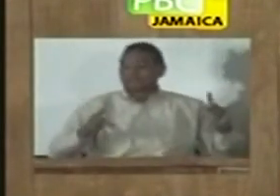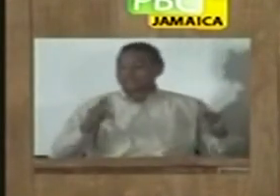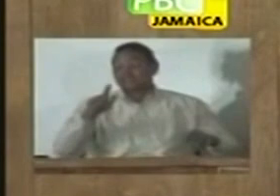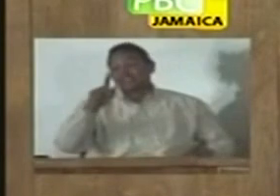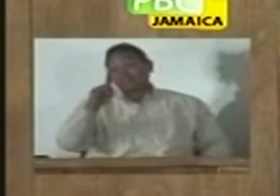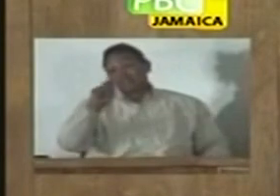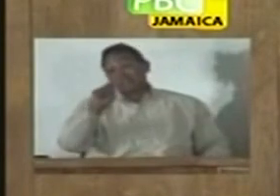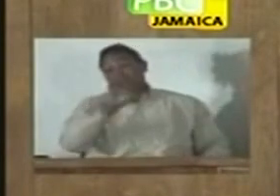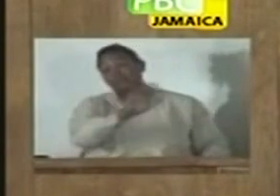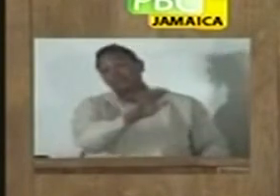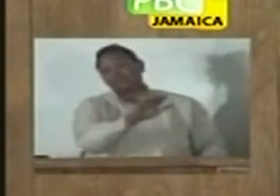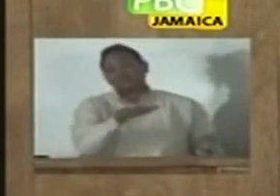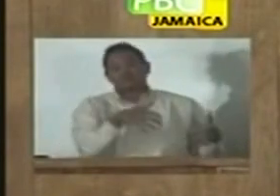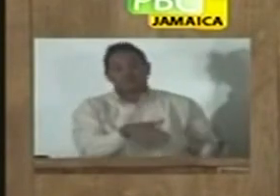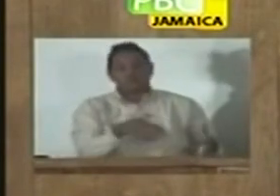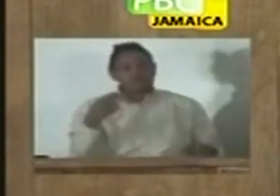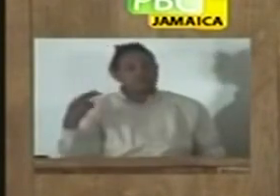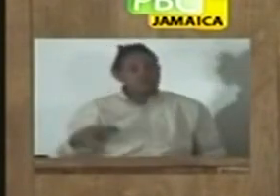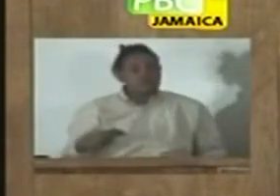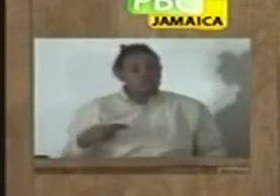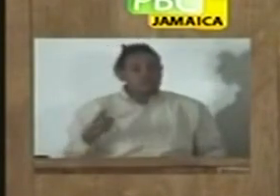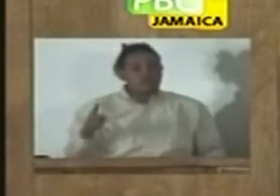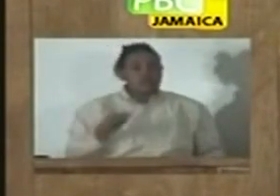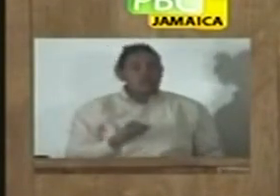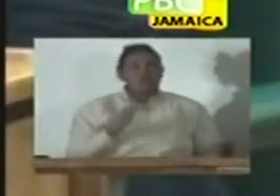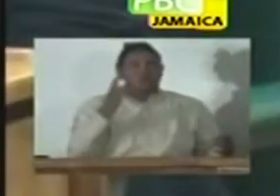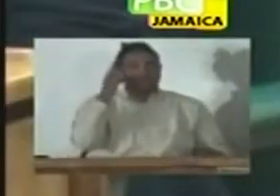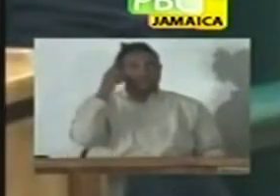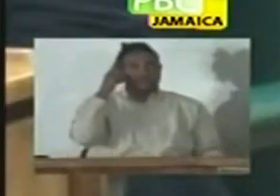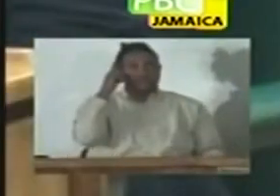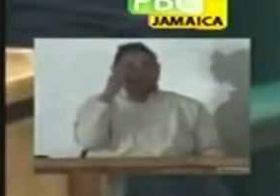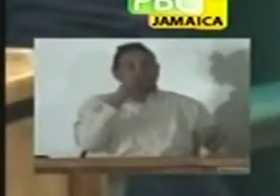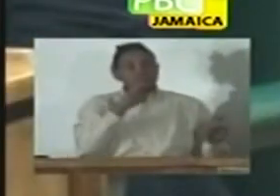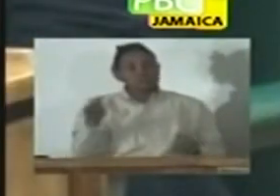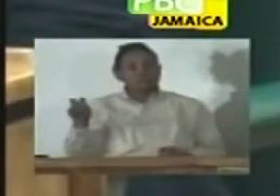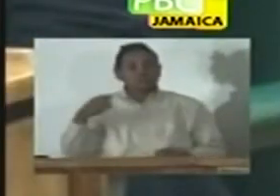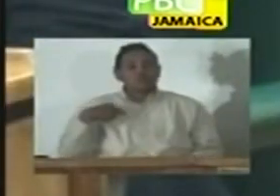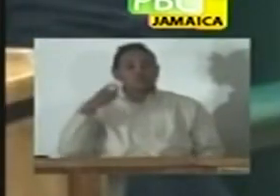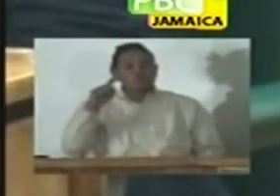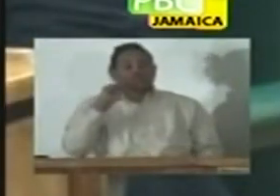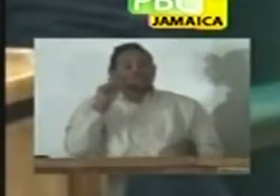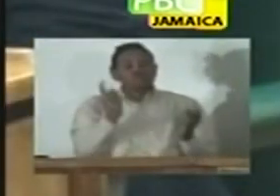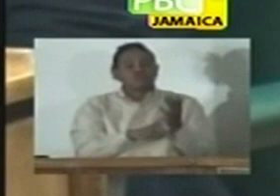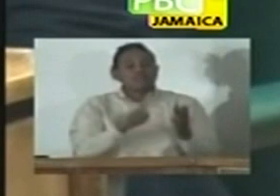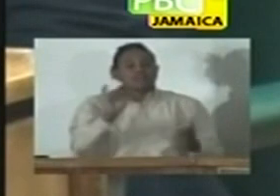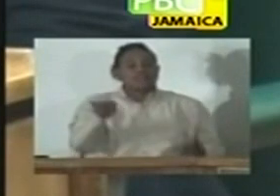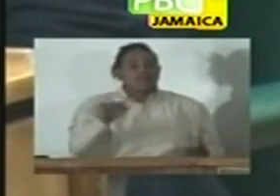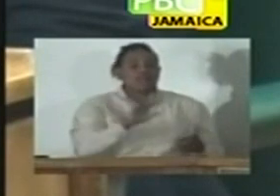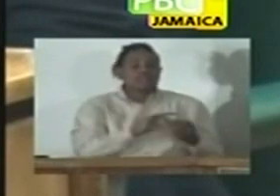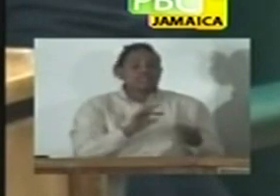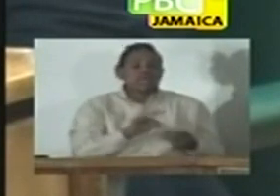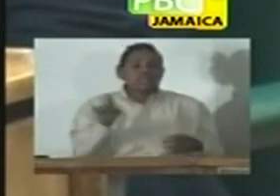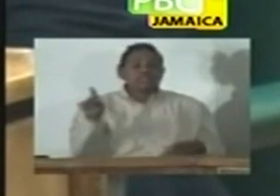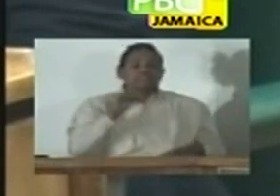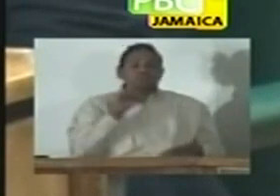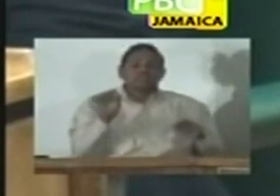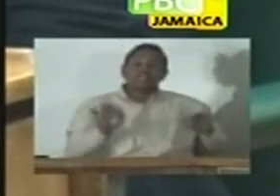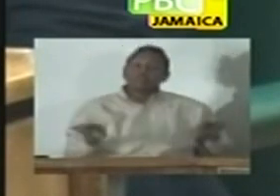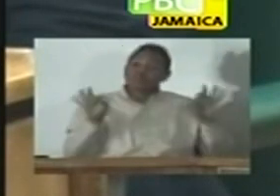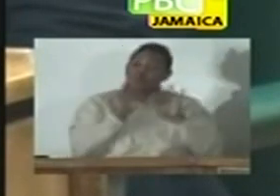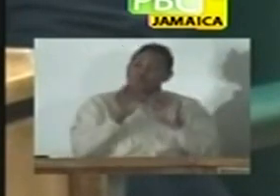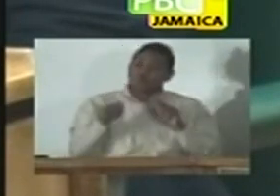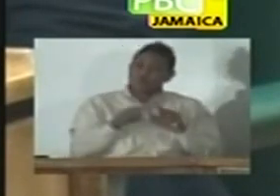National Party progressive approach to the economy. And we must recognize that. And it is useful when